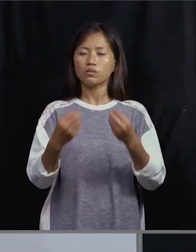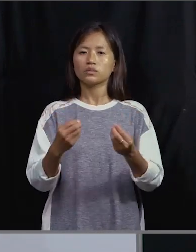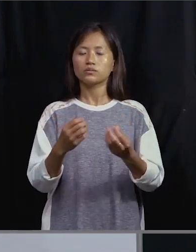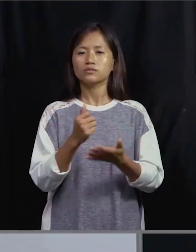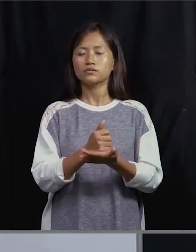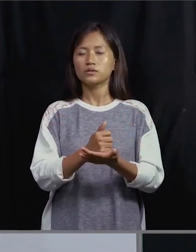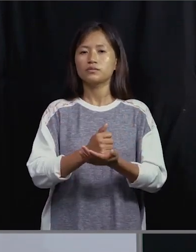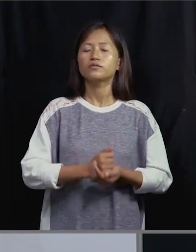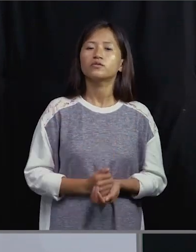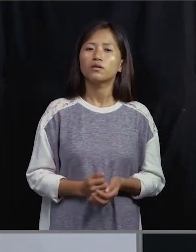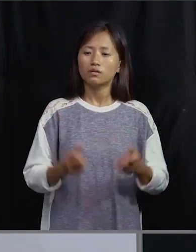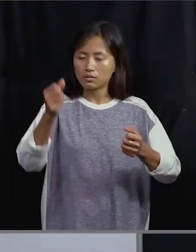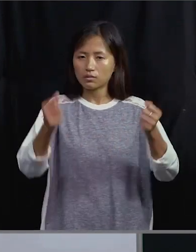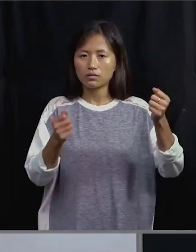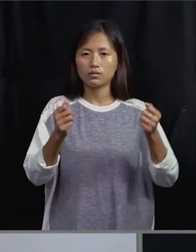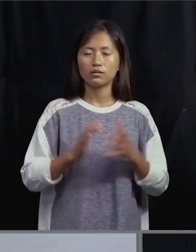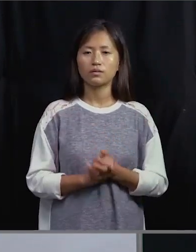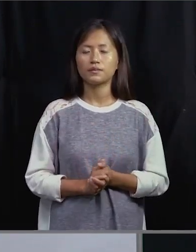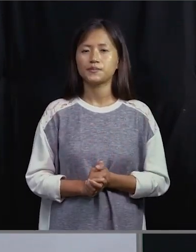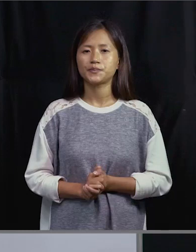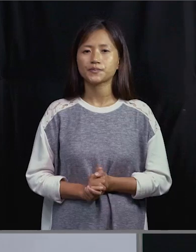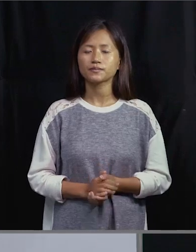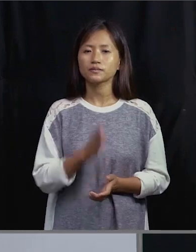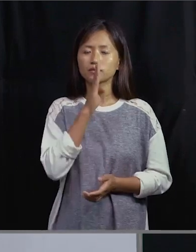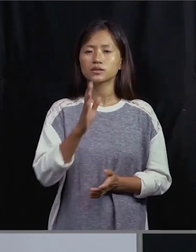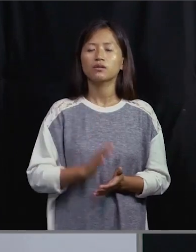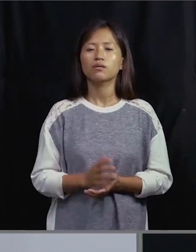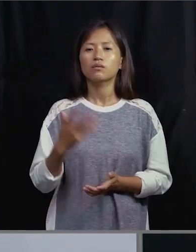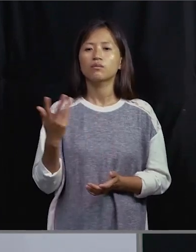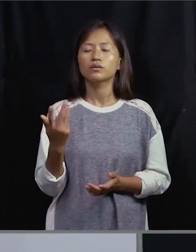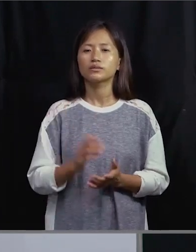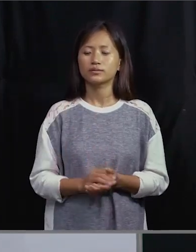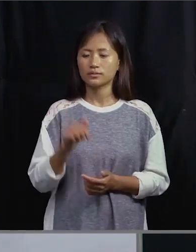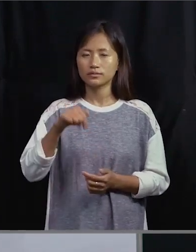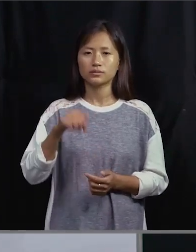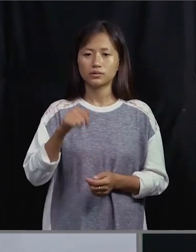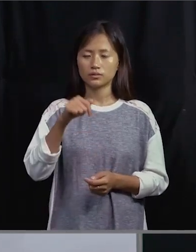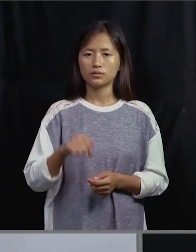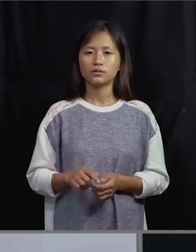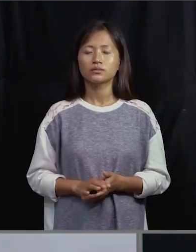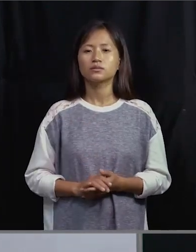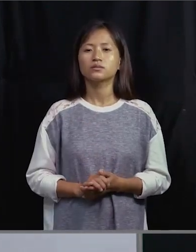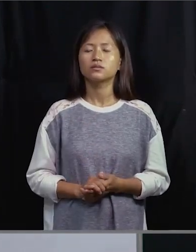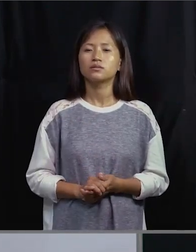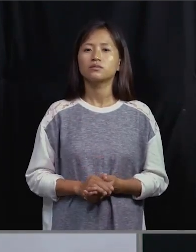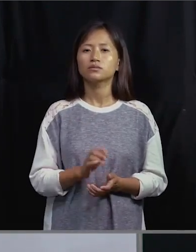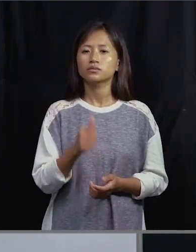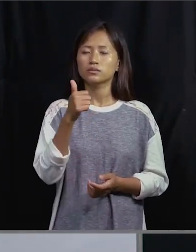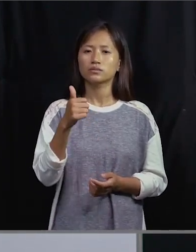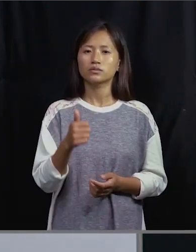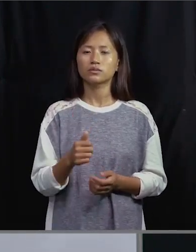car. Getting the point or not? Because why is this happening? Because these two goods